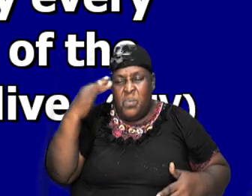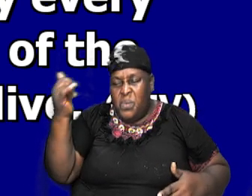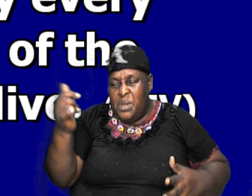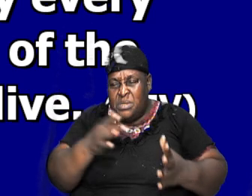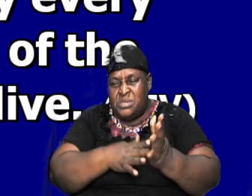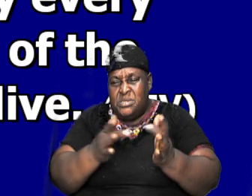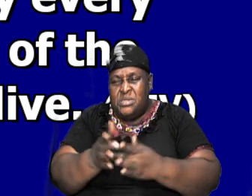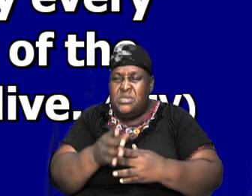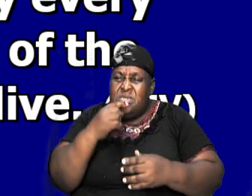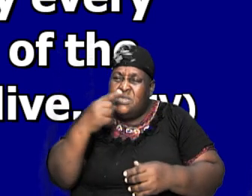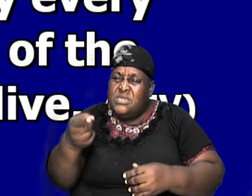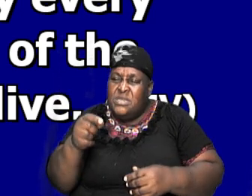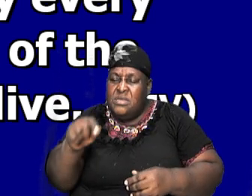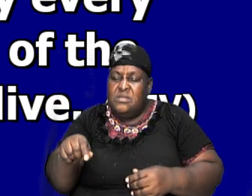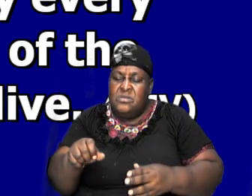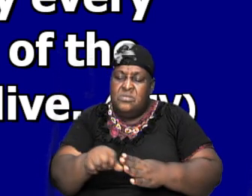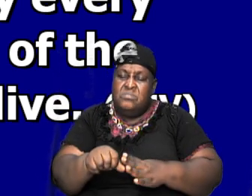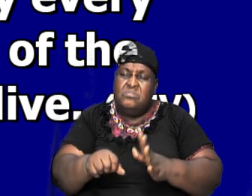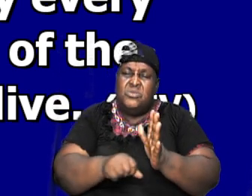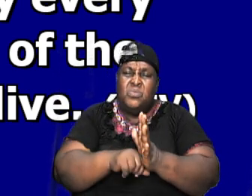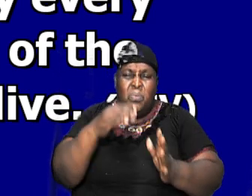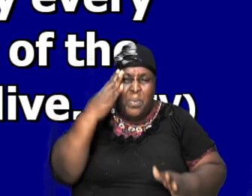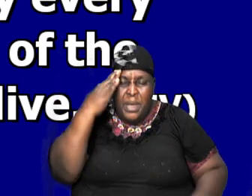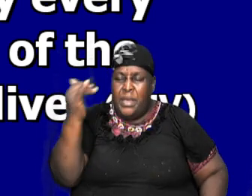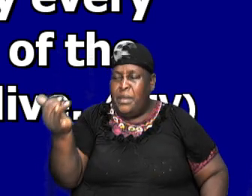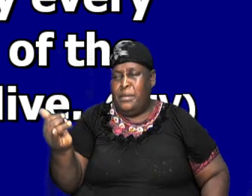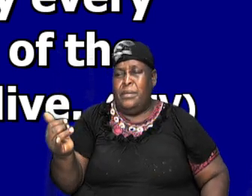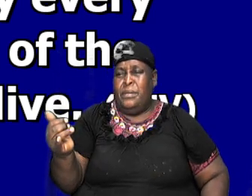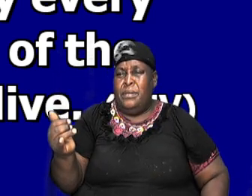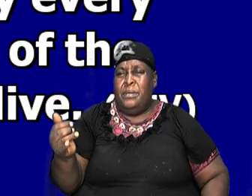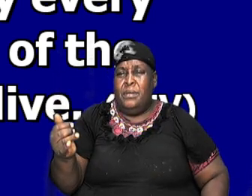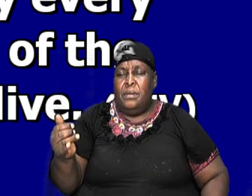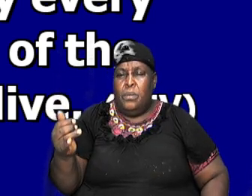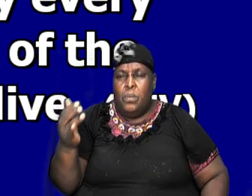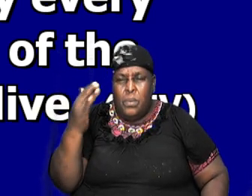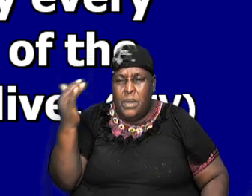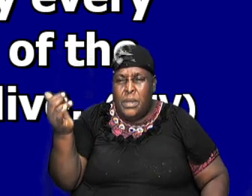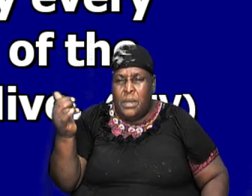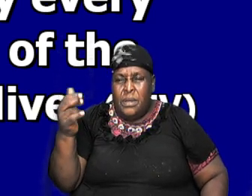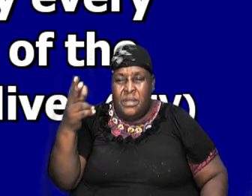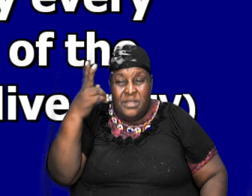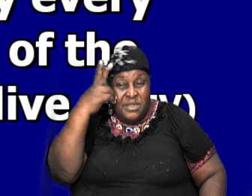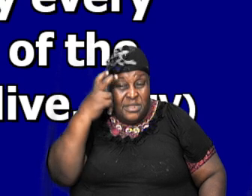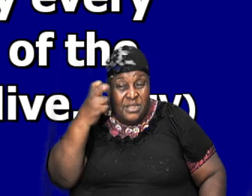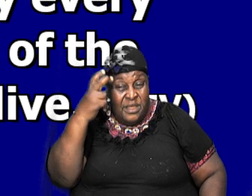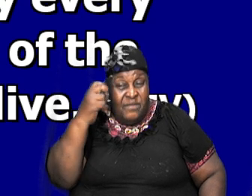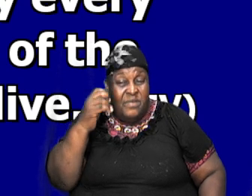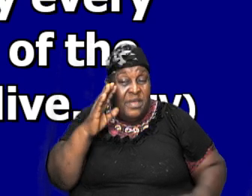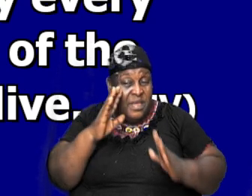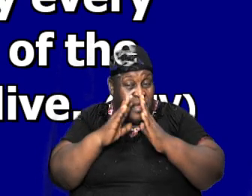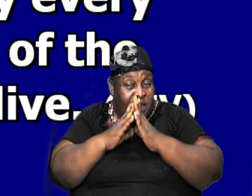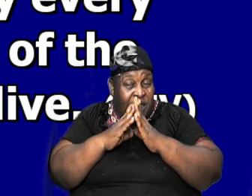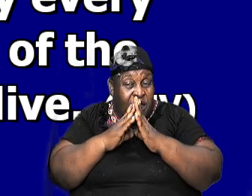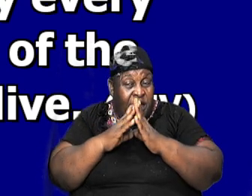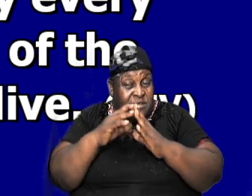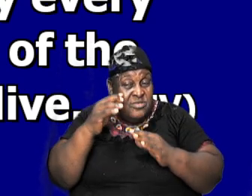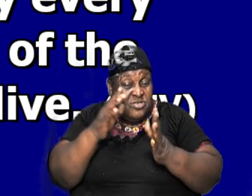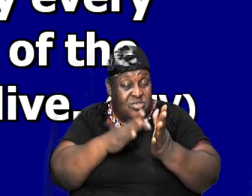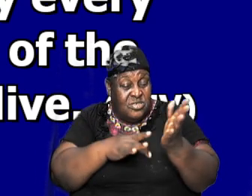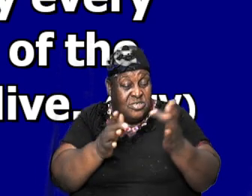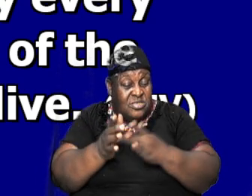Jesus quoting this scripture? Why was Jesus quoting this scripture? Because the devil asked him to command that